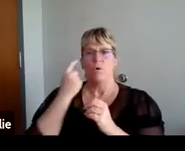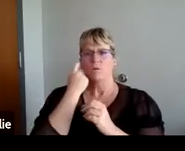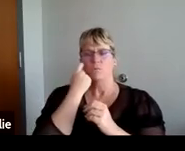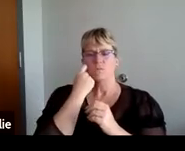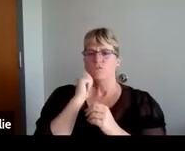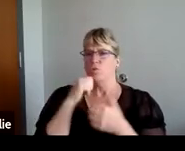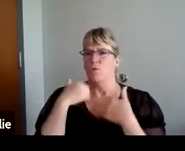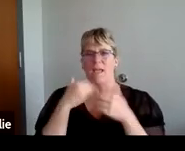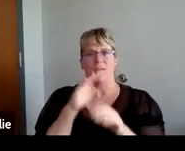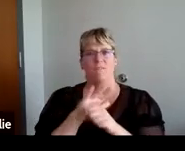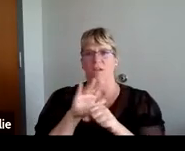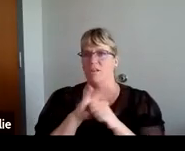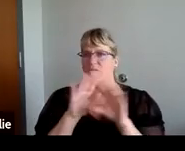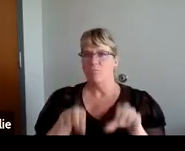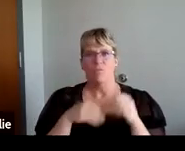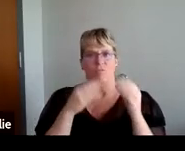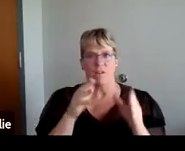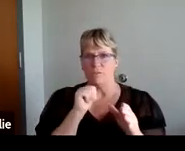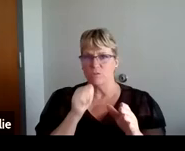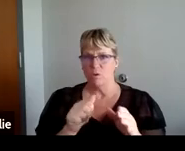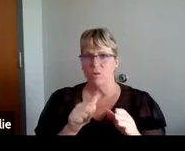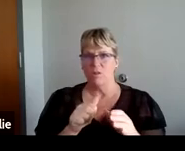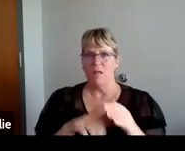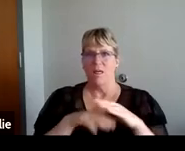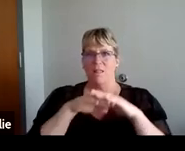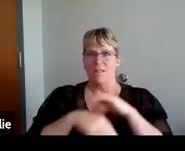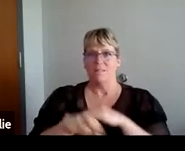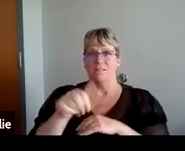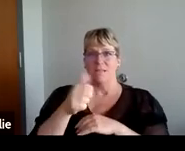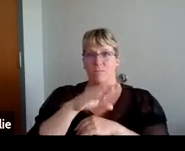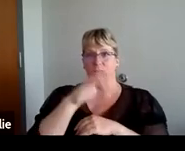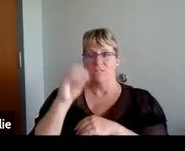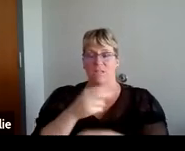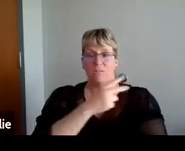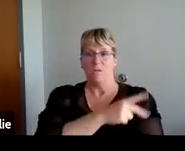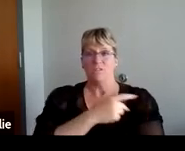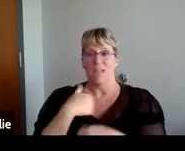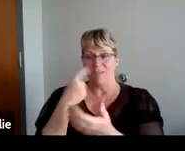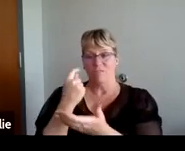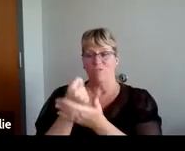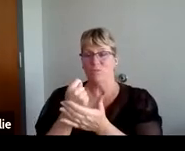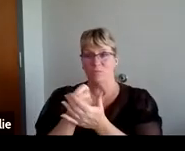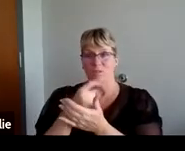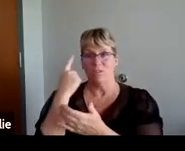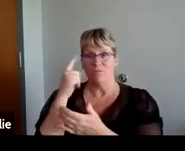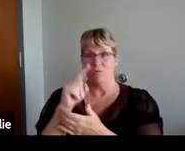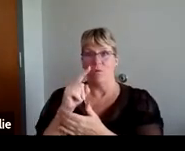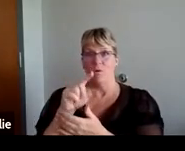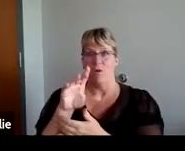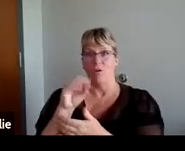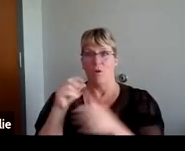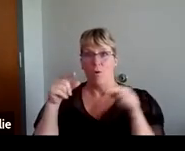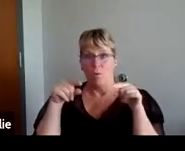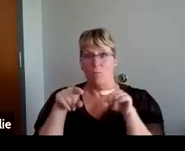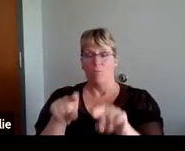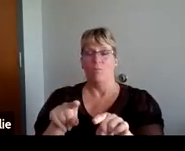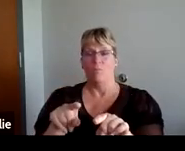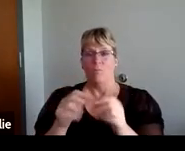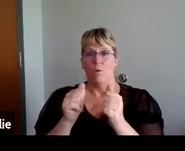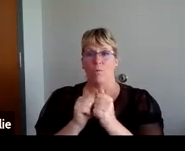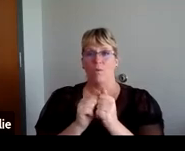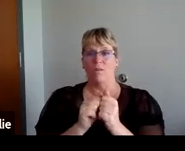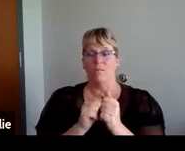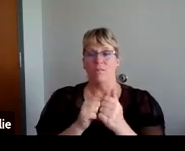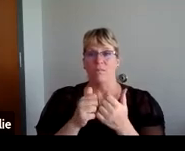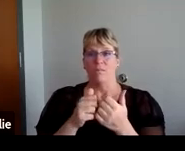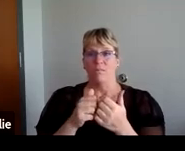enough providers, and less than 10% of our patients get treatment for comorbidities of psychiatric and substance use disorders,